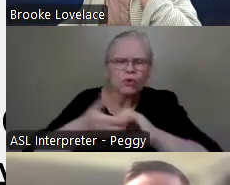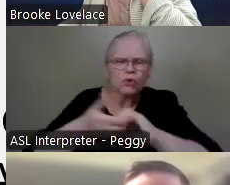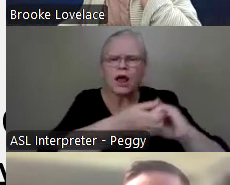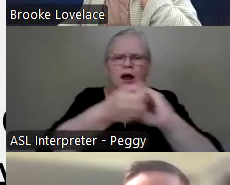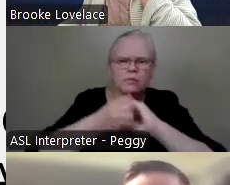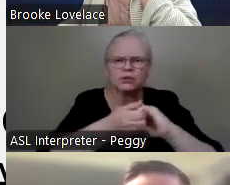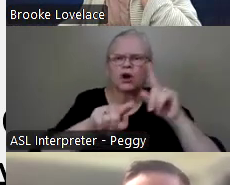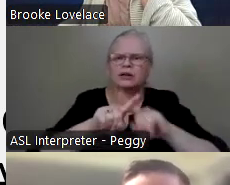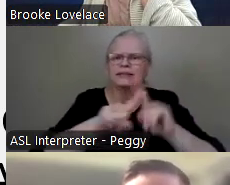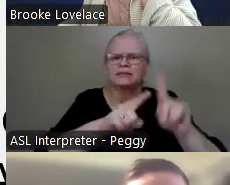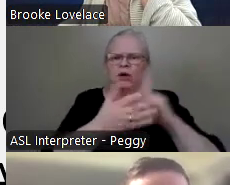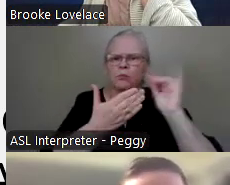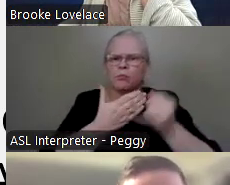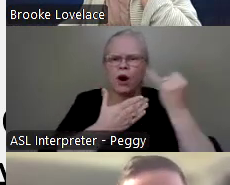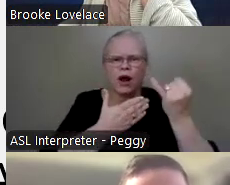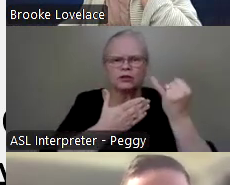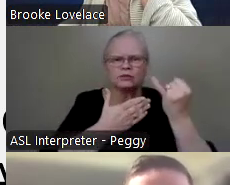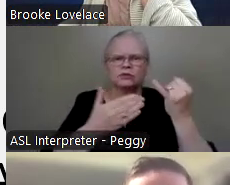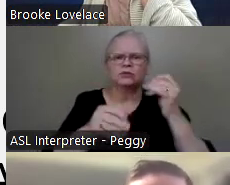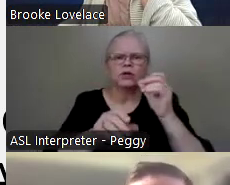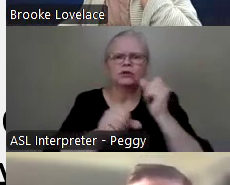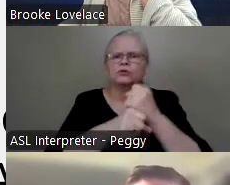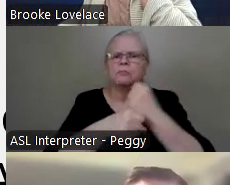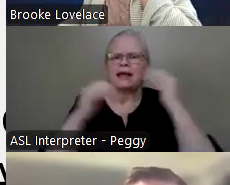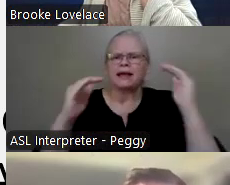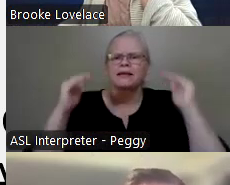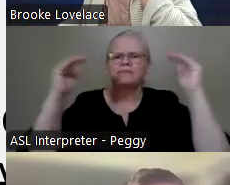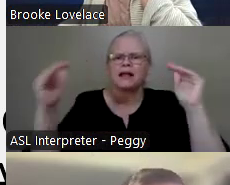key projects that advance systems change.